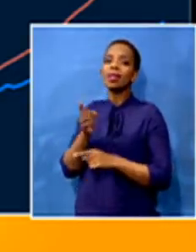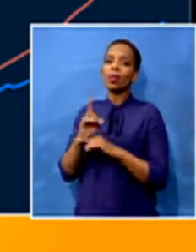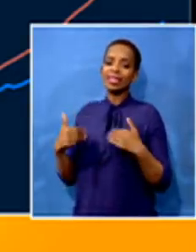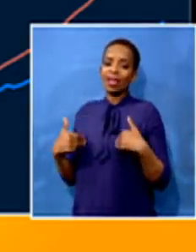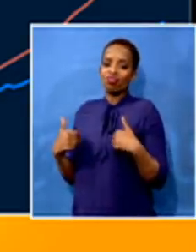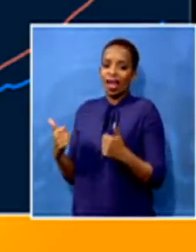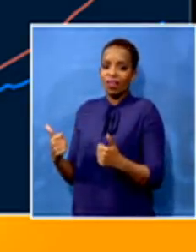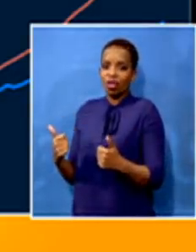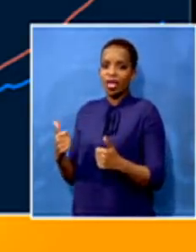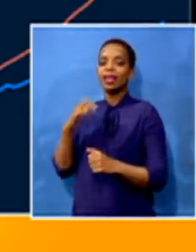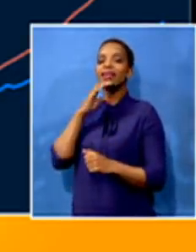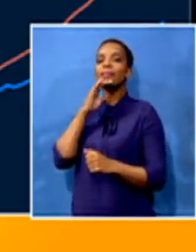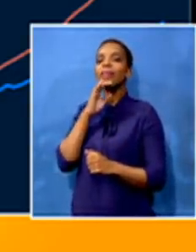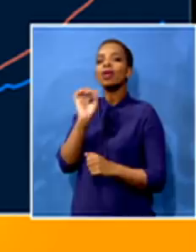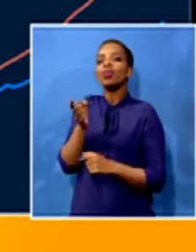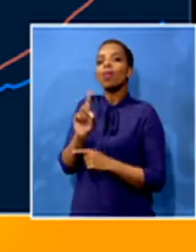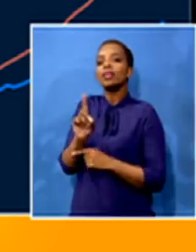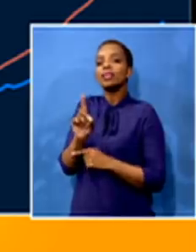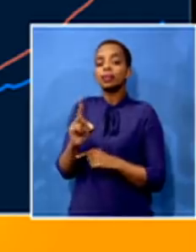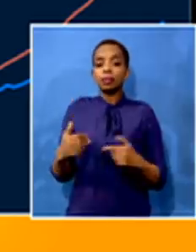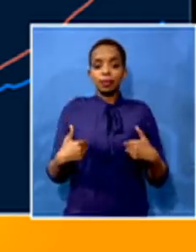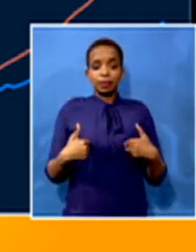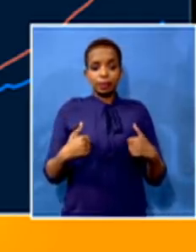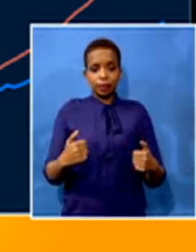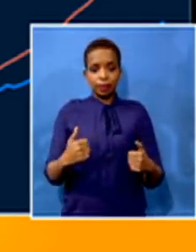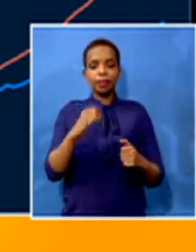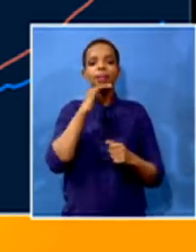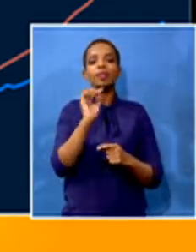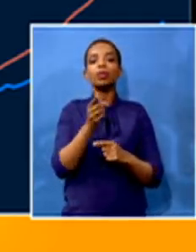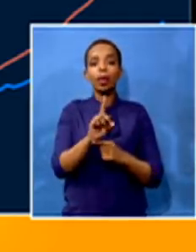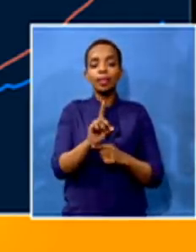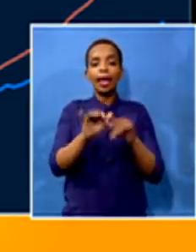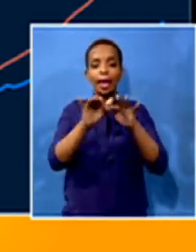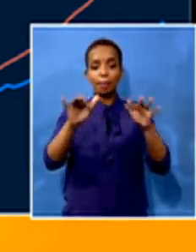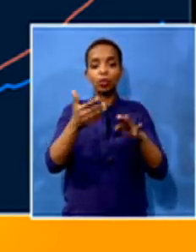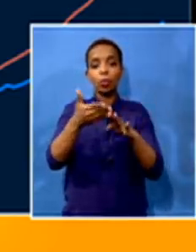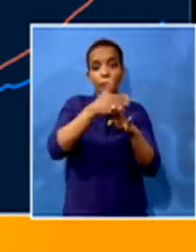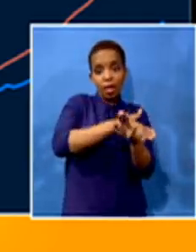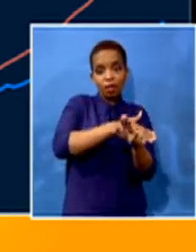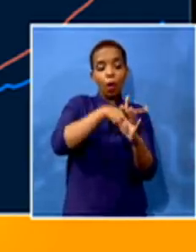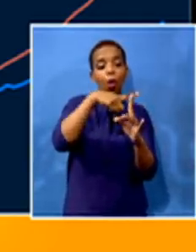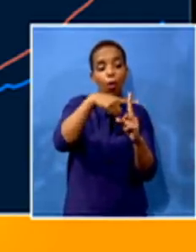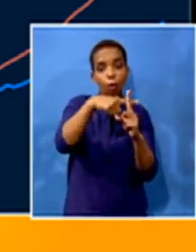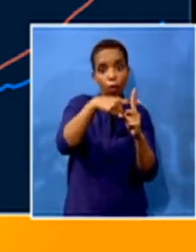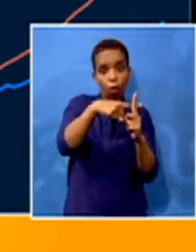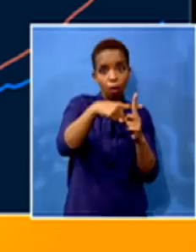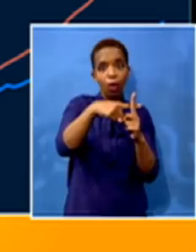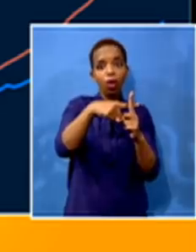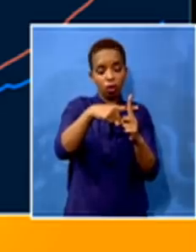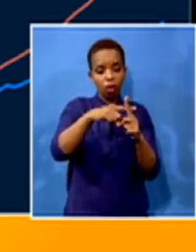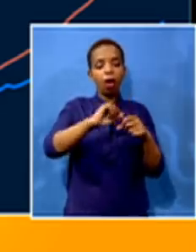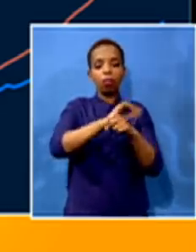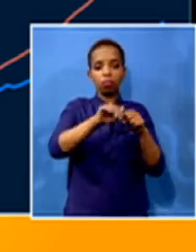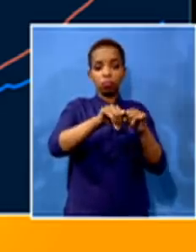Recovery, it's those people who've been diagnosed before, who have had the infection, and their bodies have now cleared